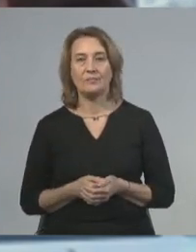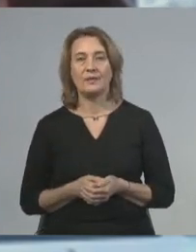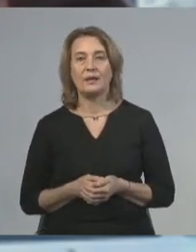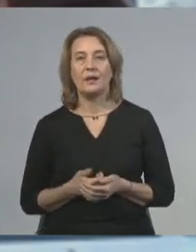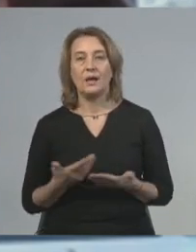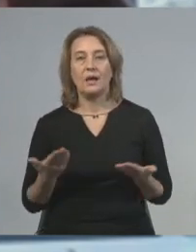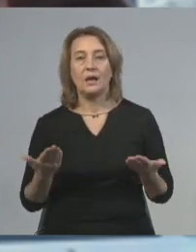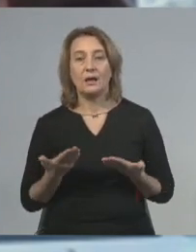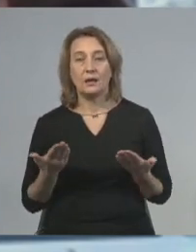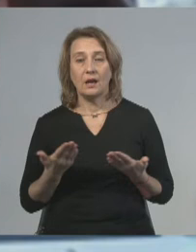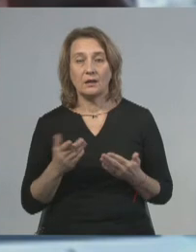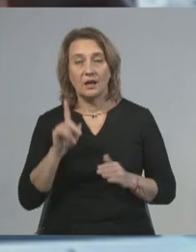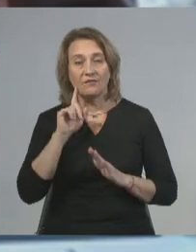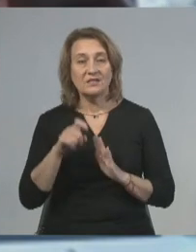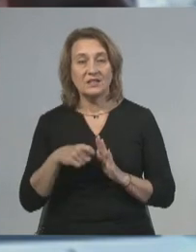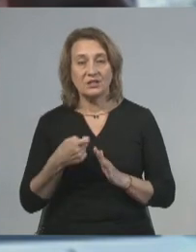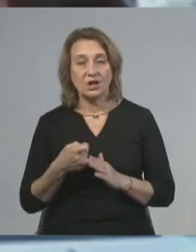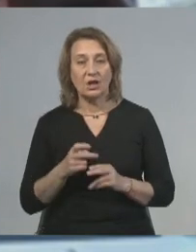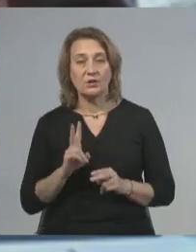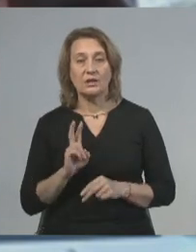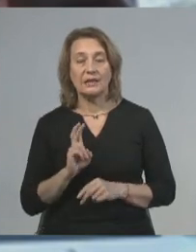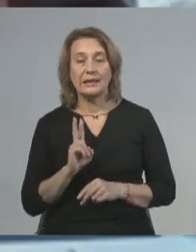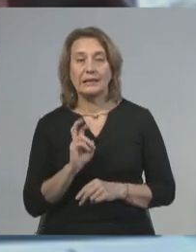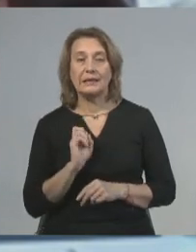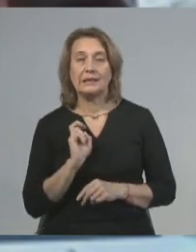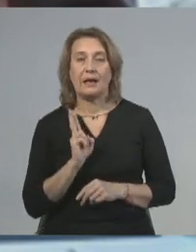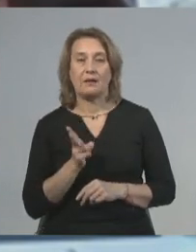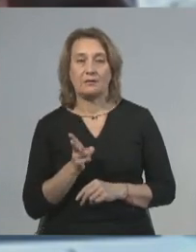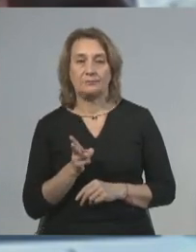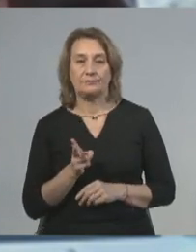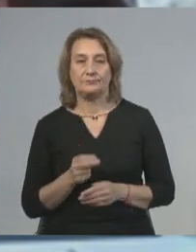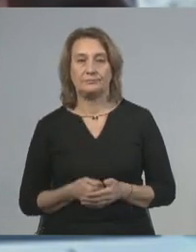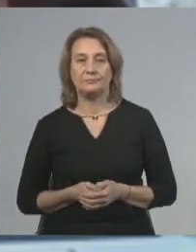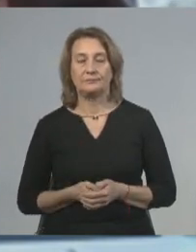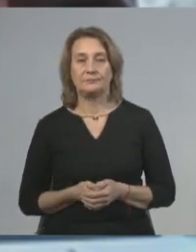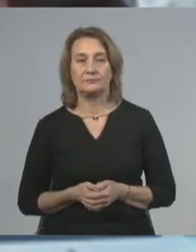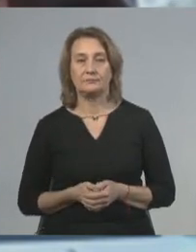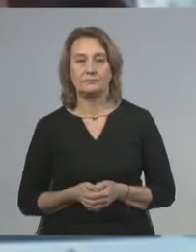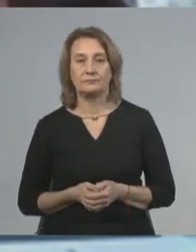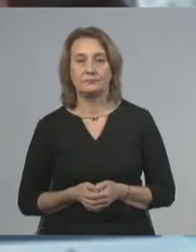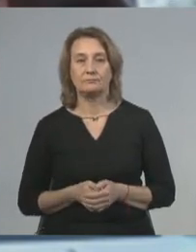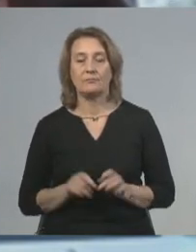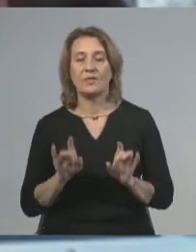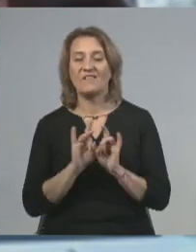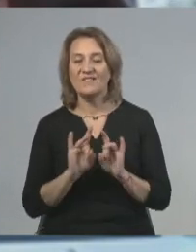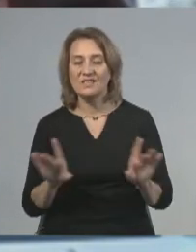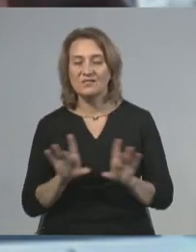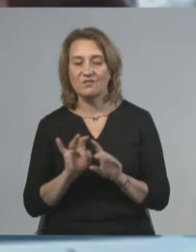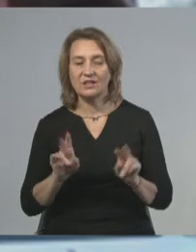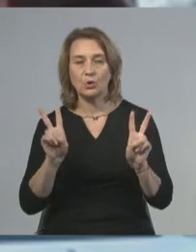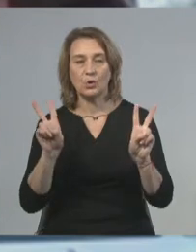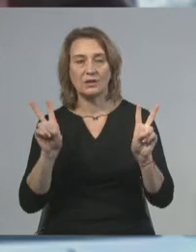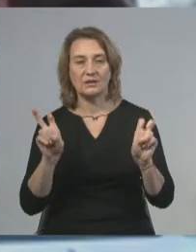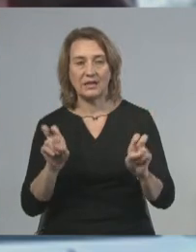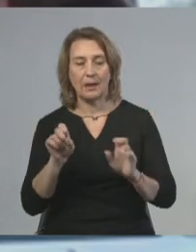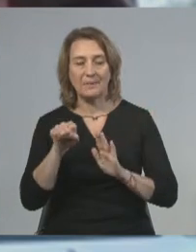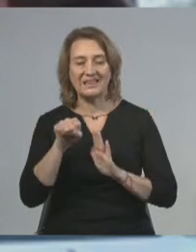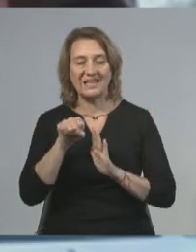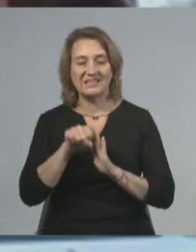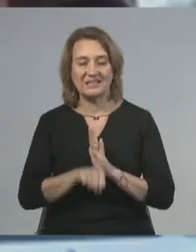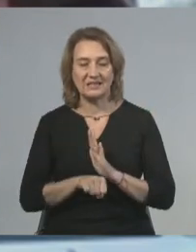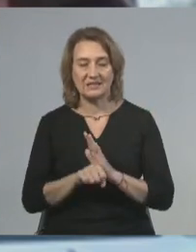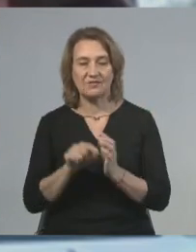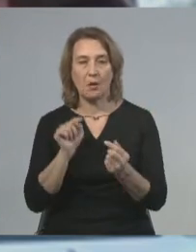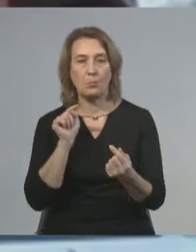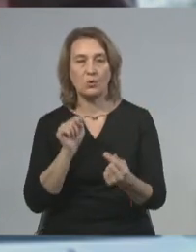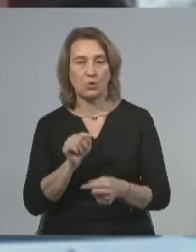how to report on violence against women and domestic violence with with more